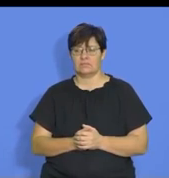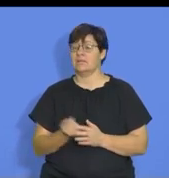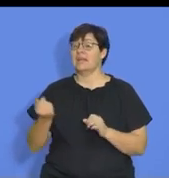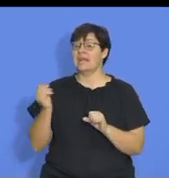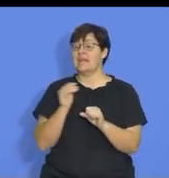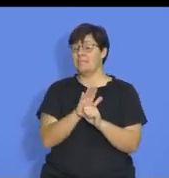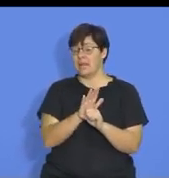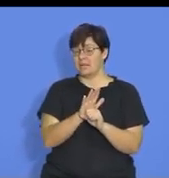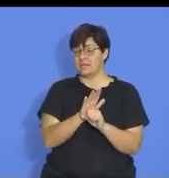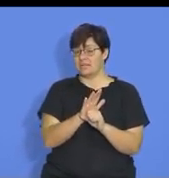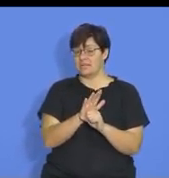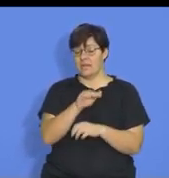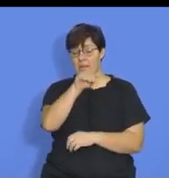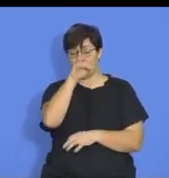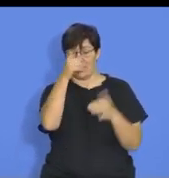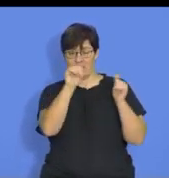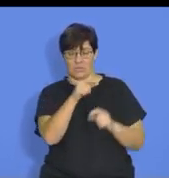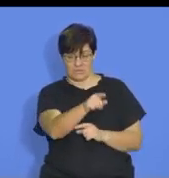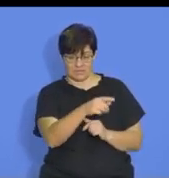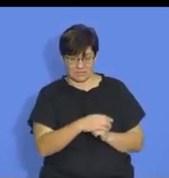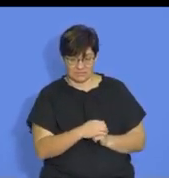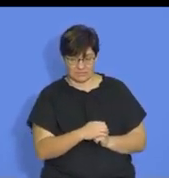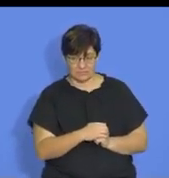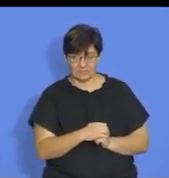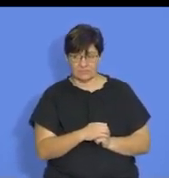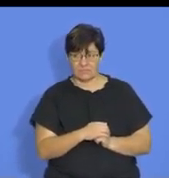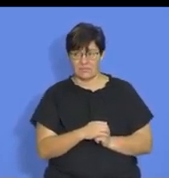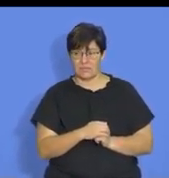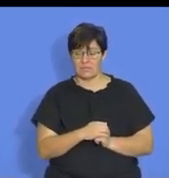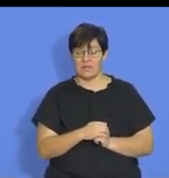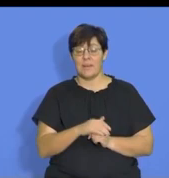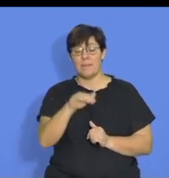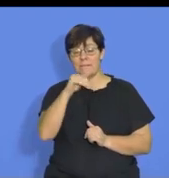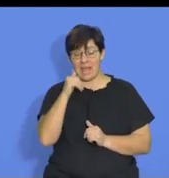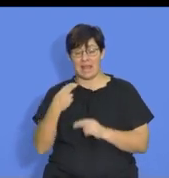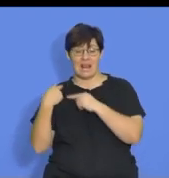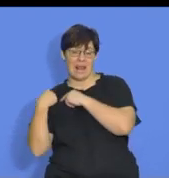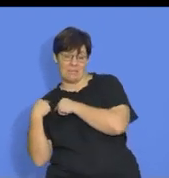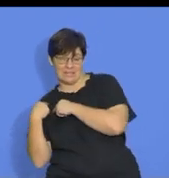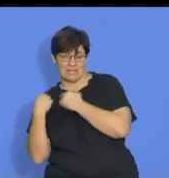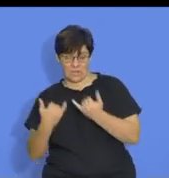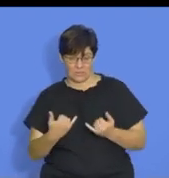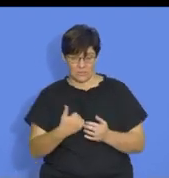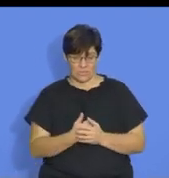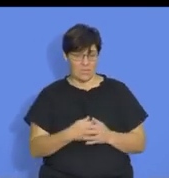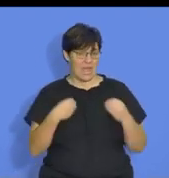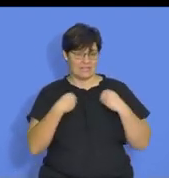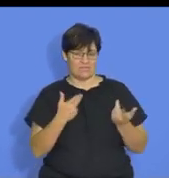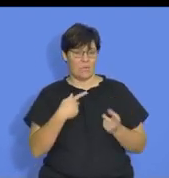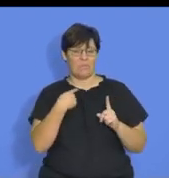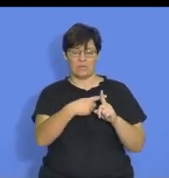obviously, the impact will be on the bank account, and if bank is a